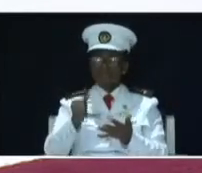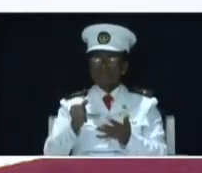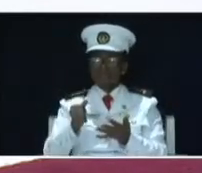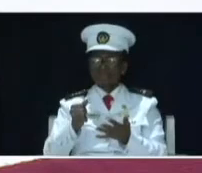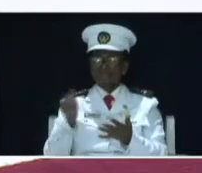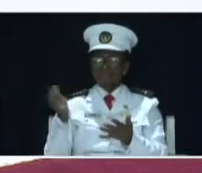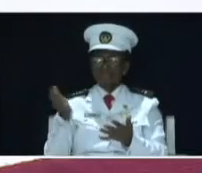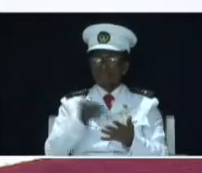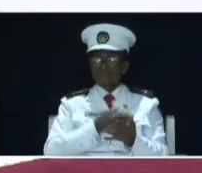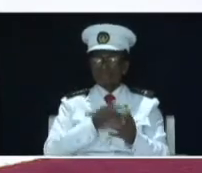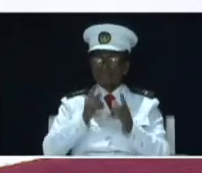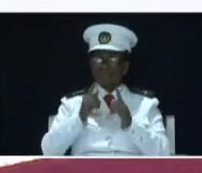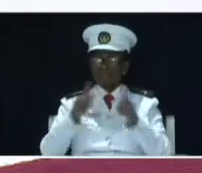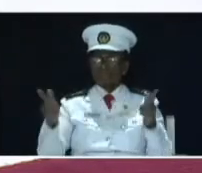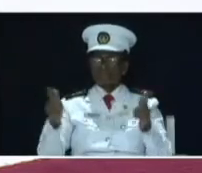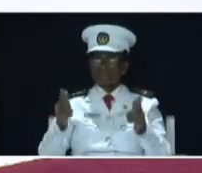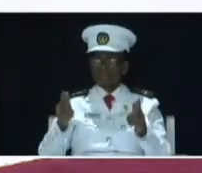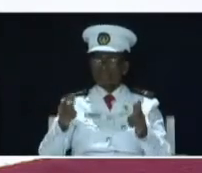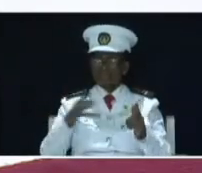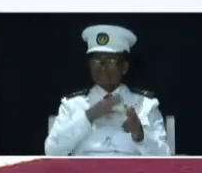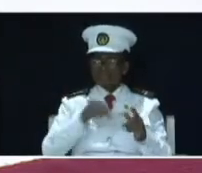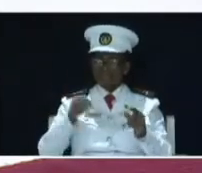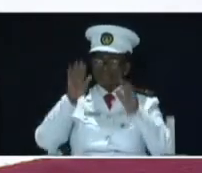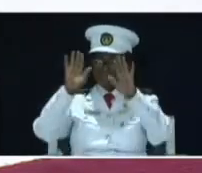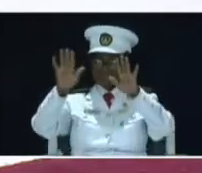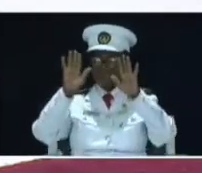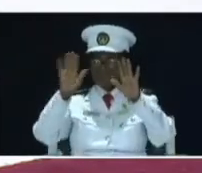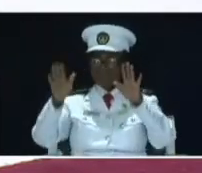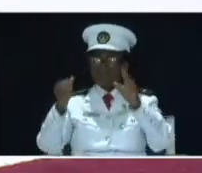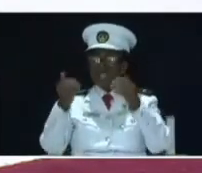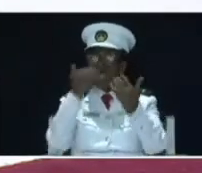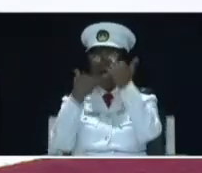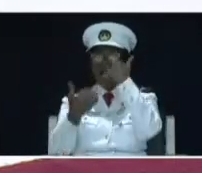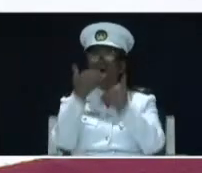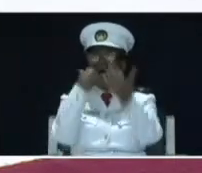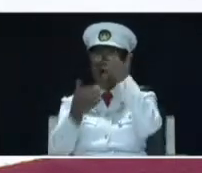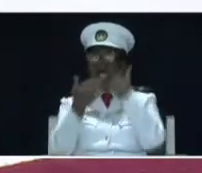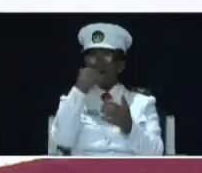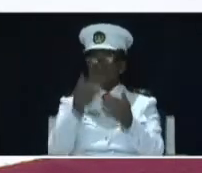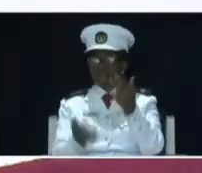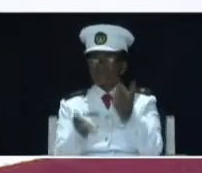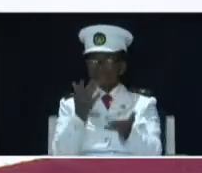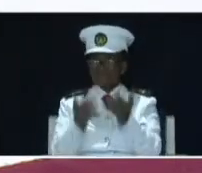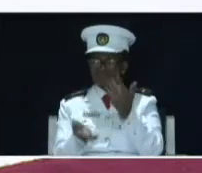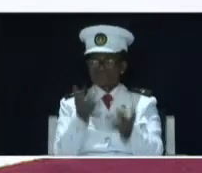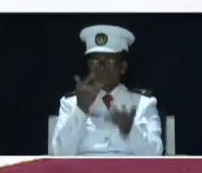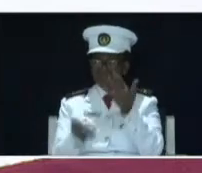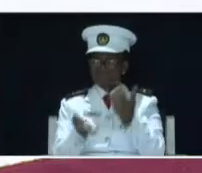Our great and wonderful consuming fire,